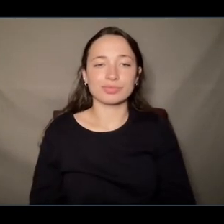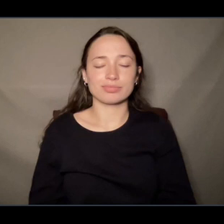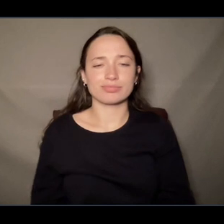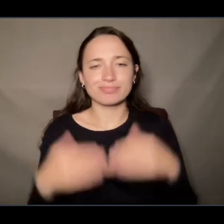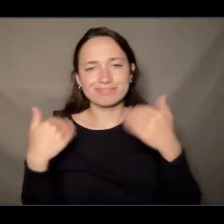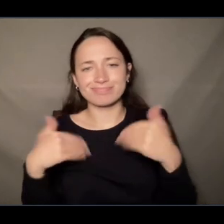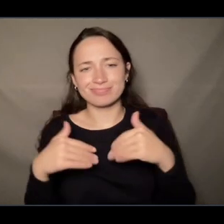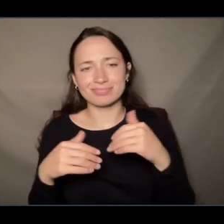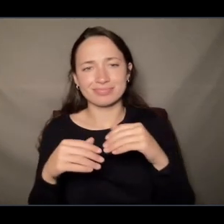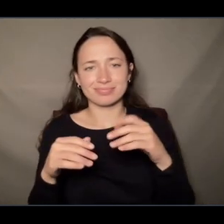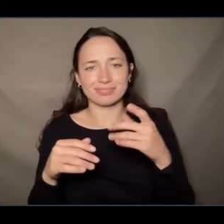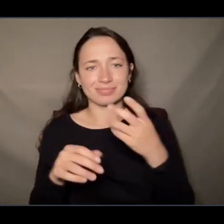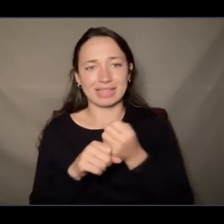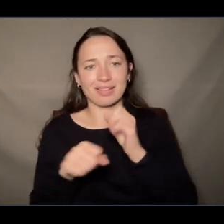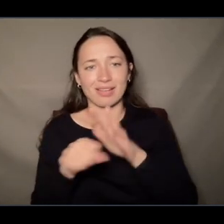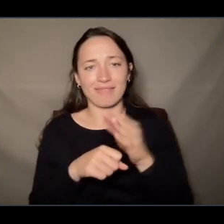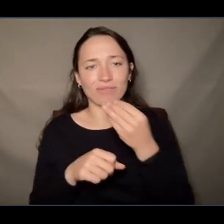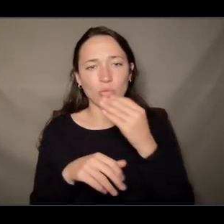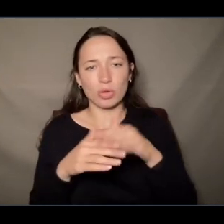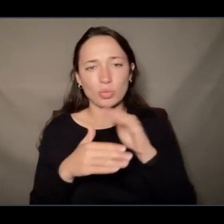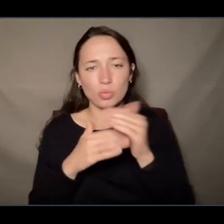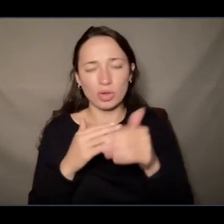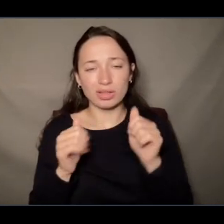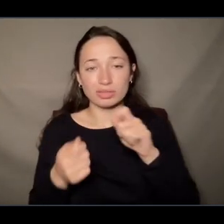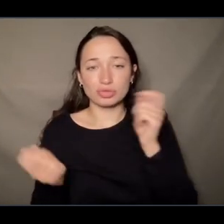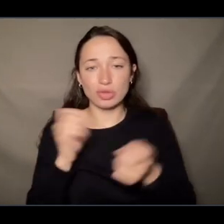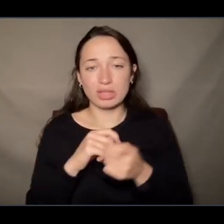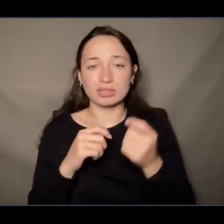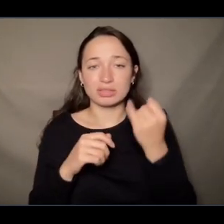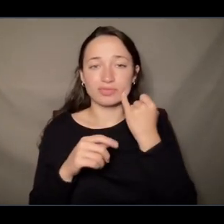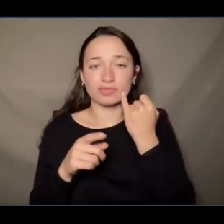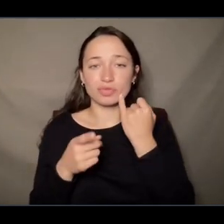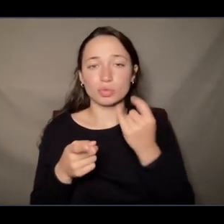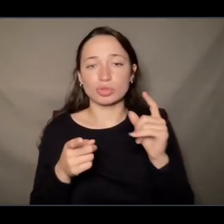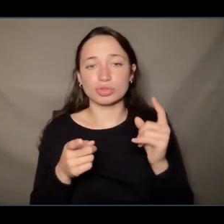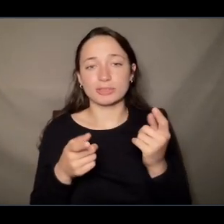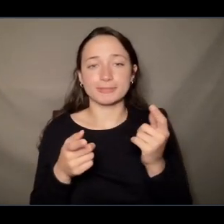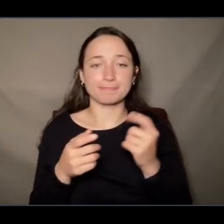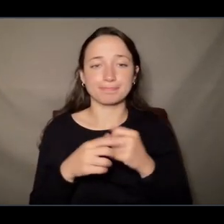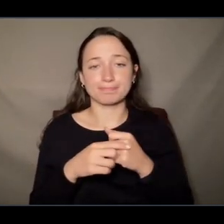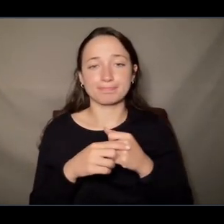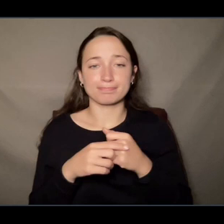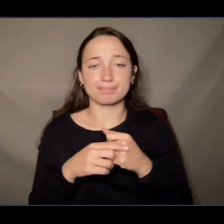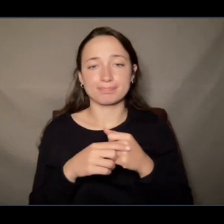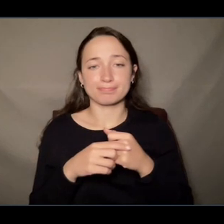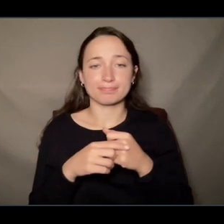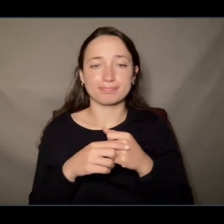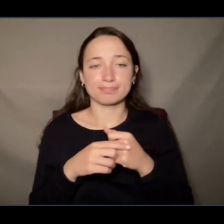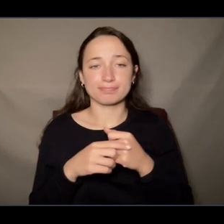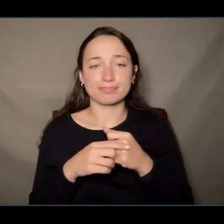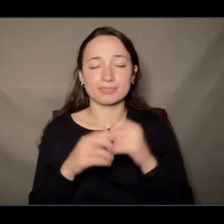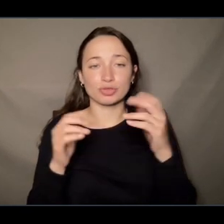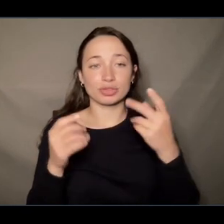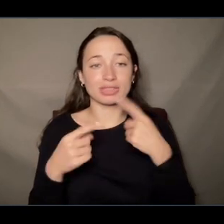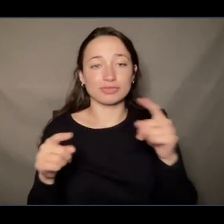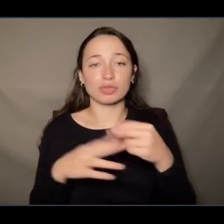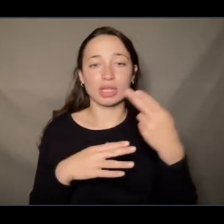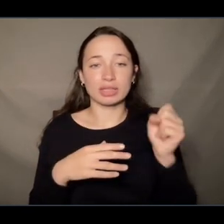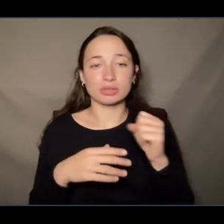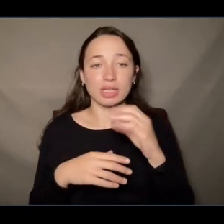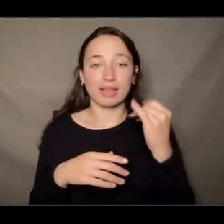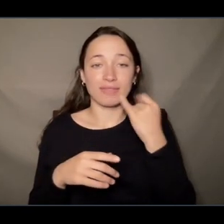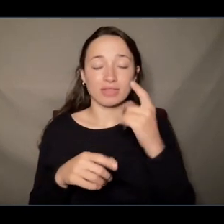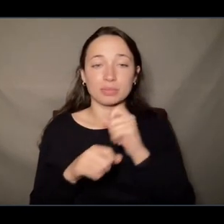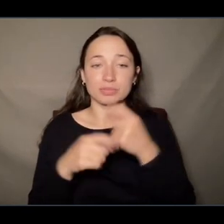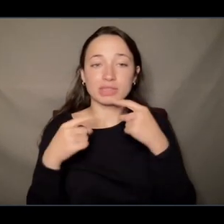That's amazing to me that just getting enough food on the weekend can change whether you're successful in high